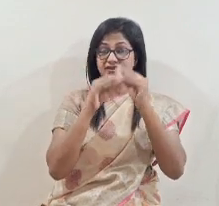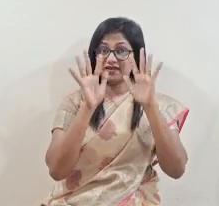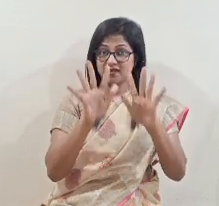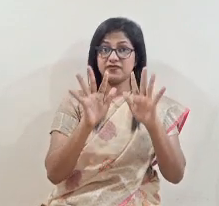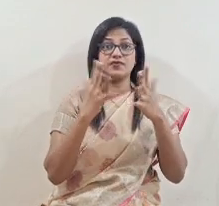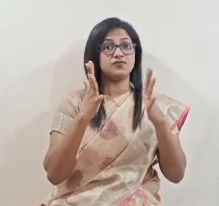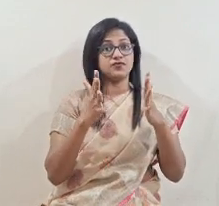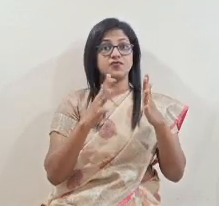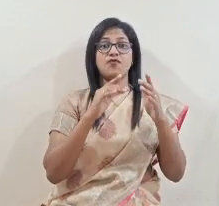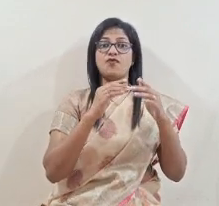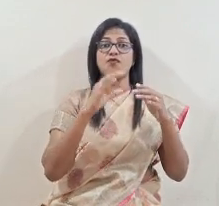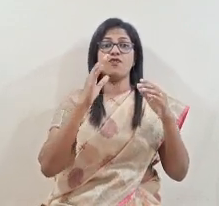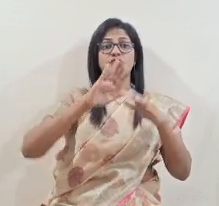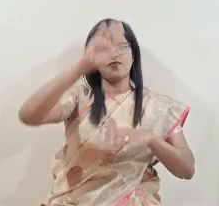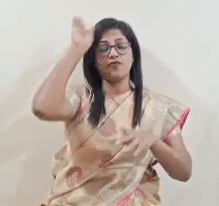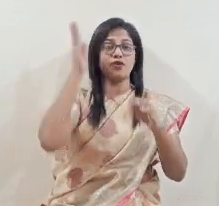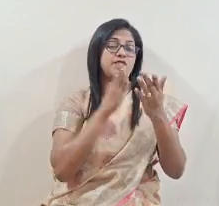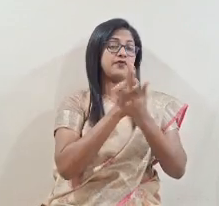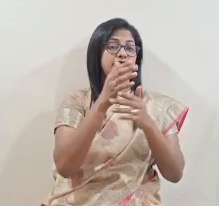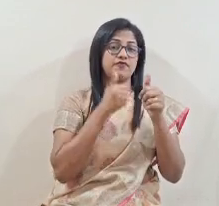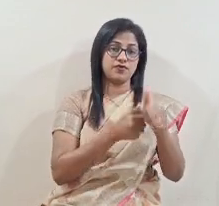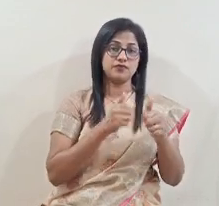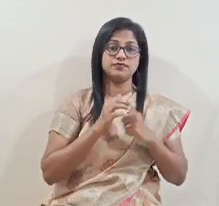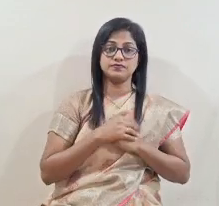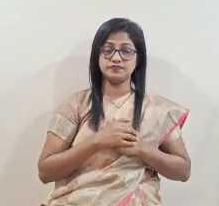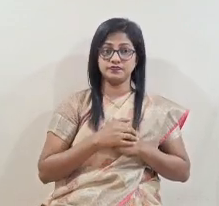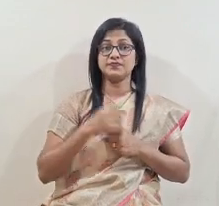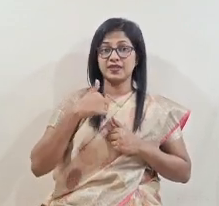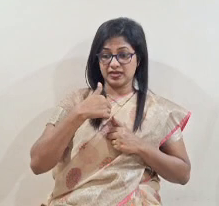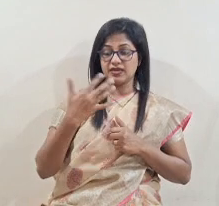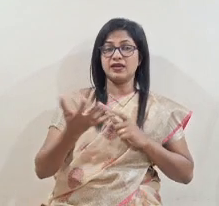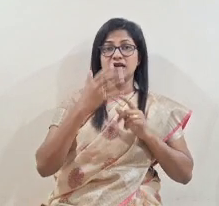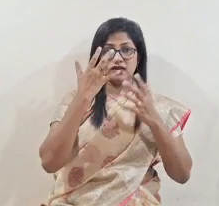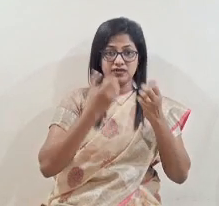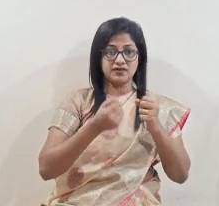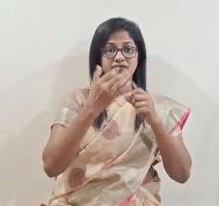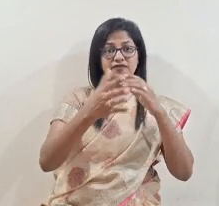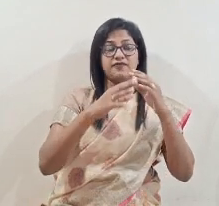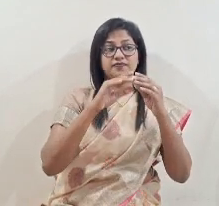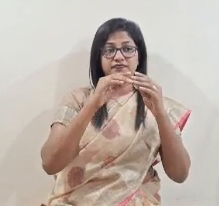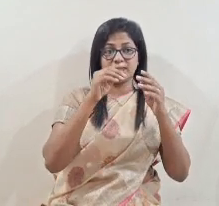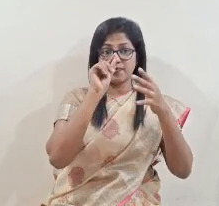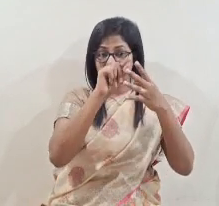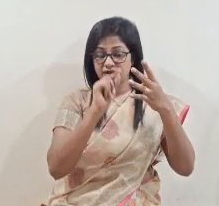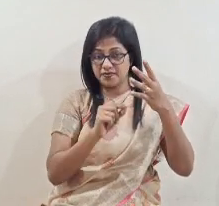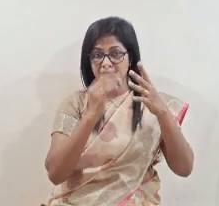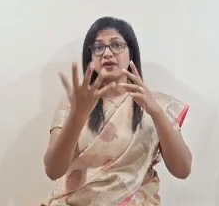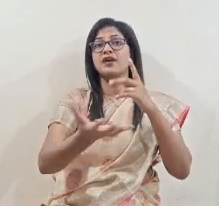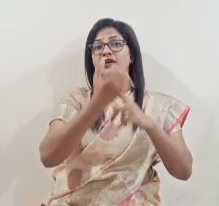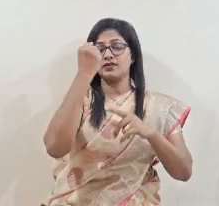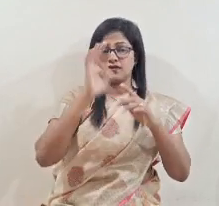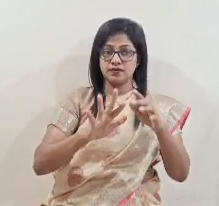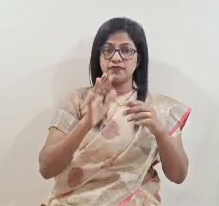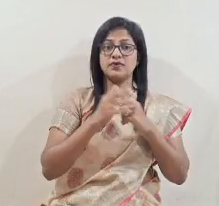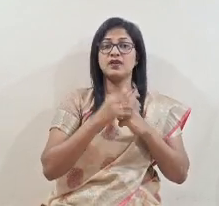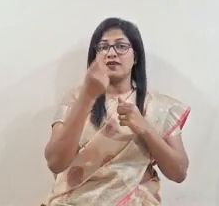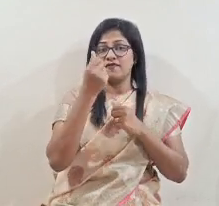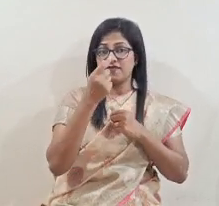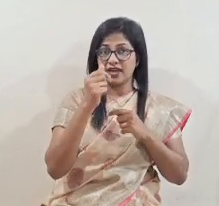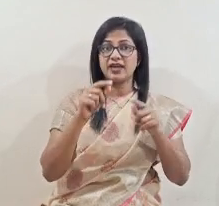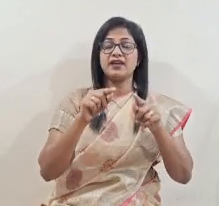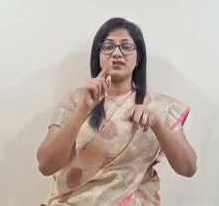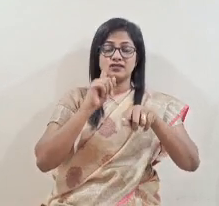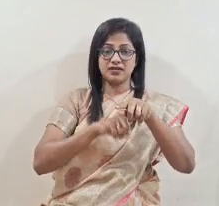where fare, time, land use, universal accessibility, cleanliness, safety and